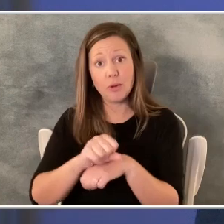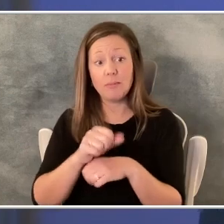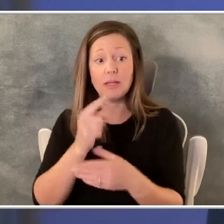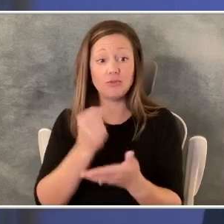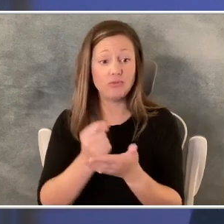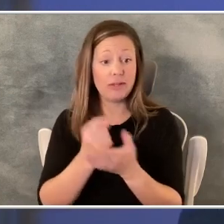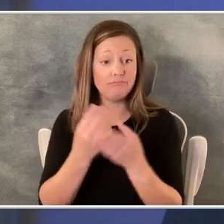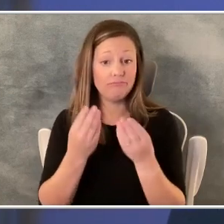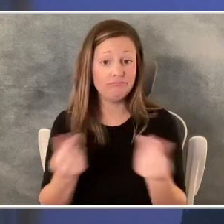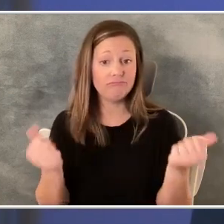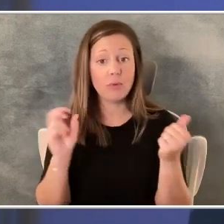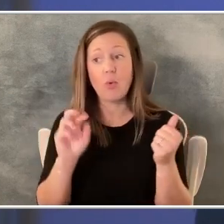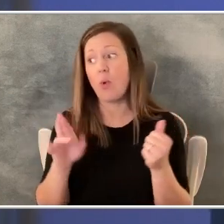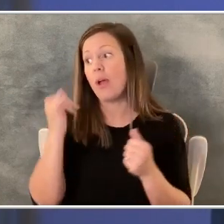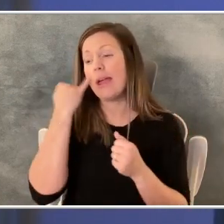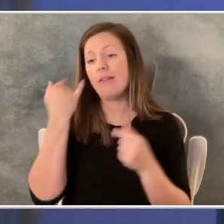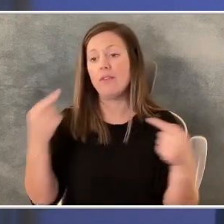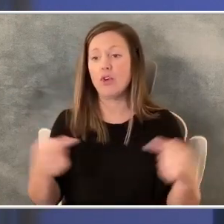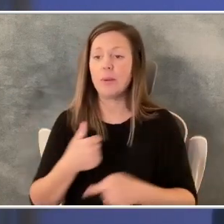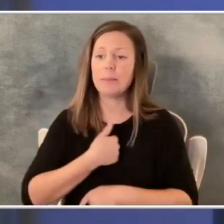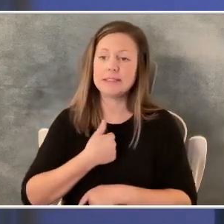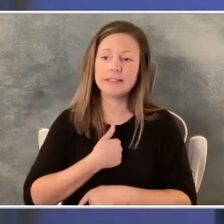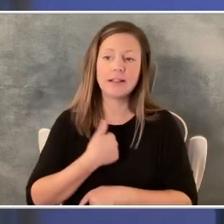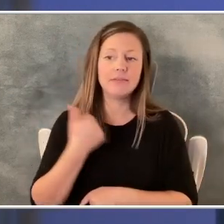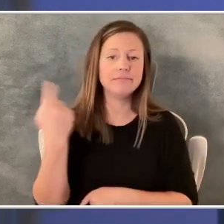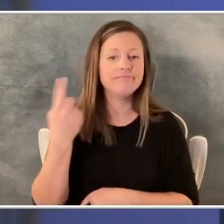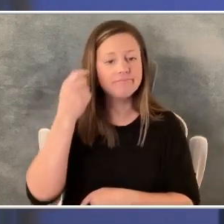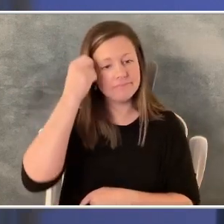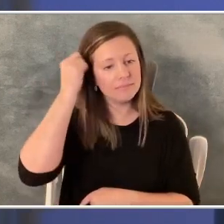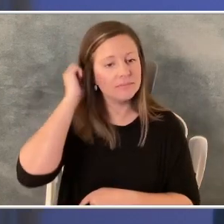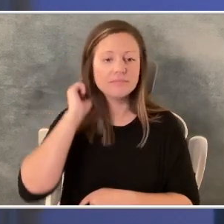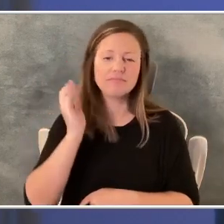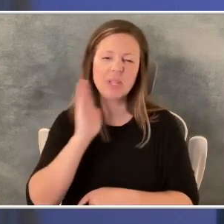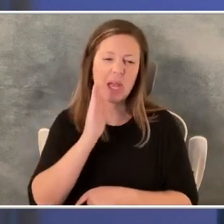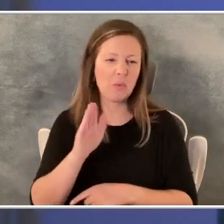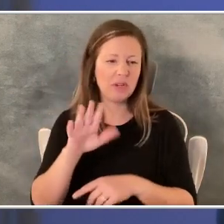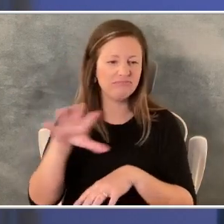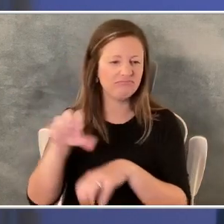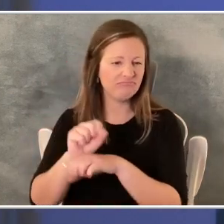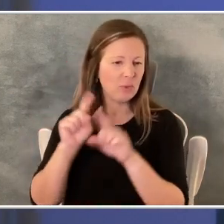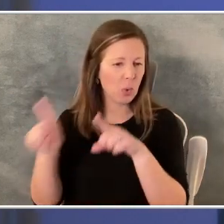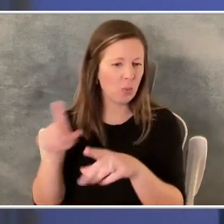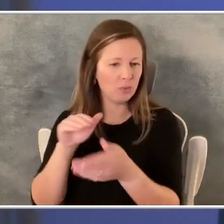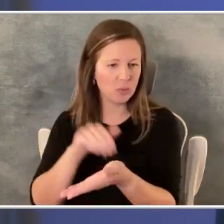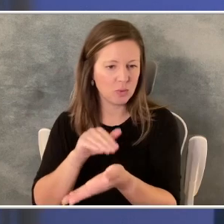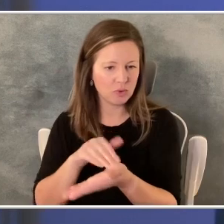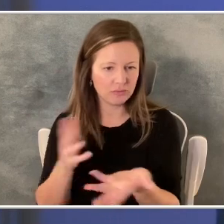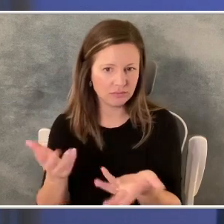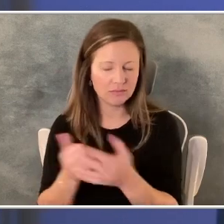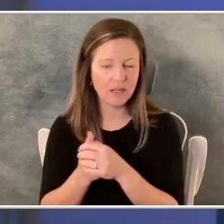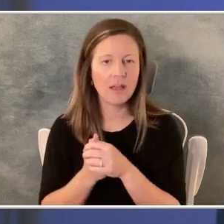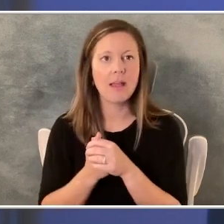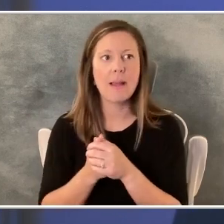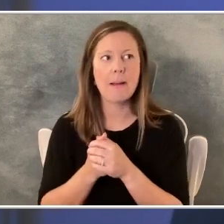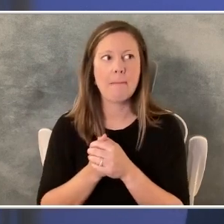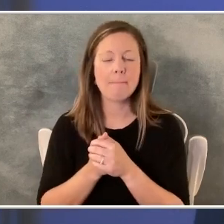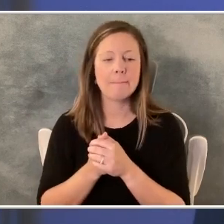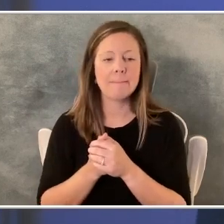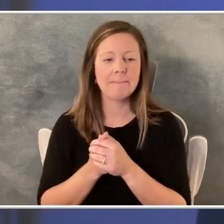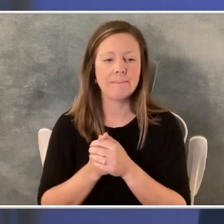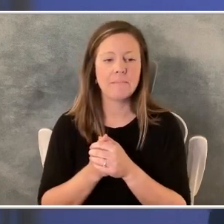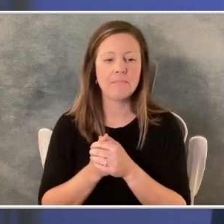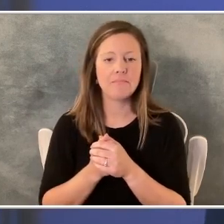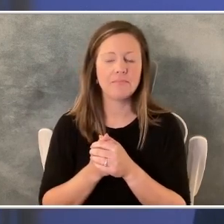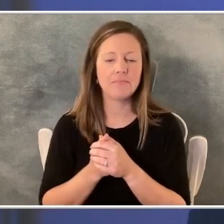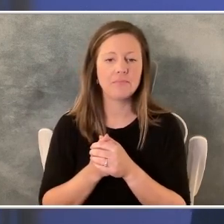I hurt myself in some way or another, I would go to the doctor. And there wasn't